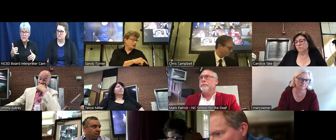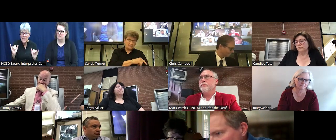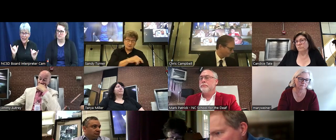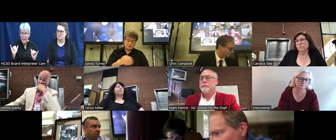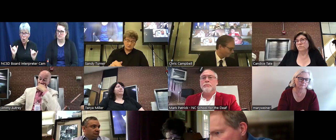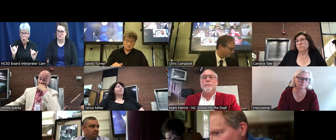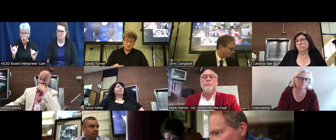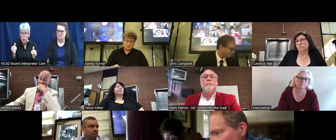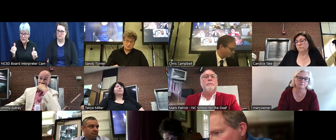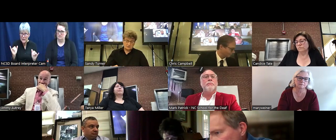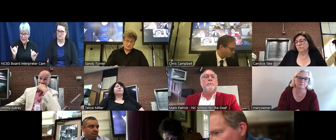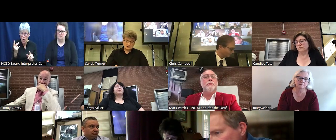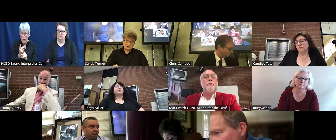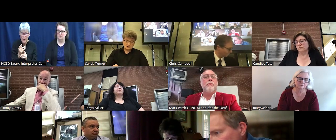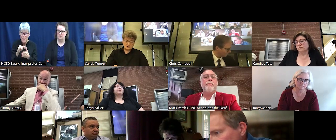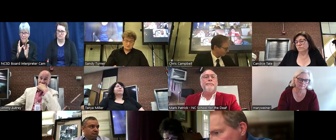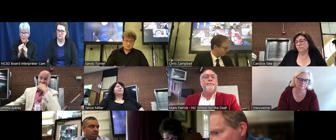meeting?